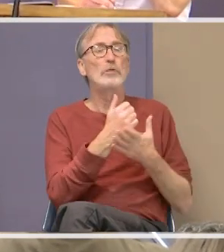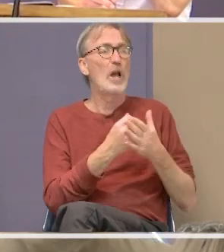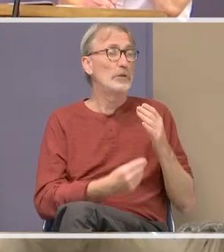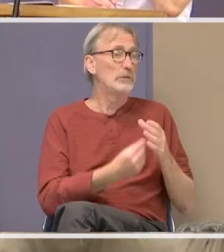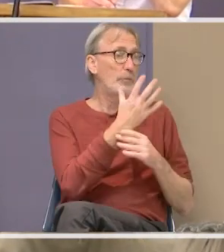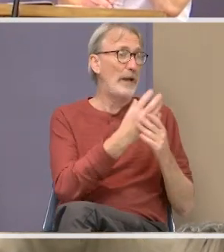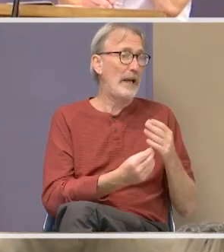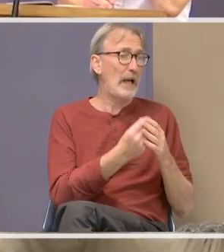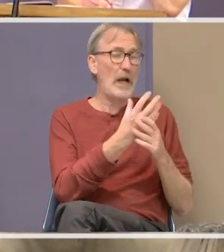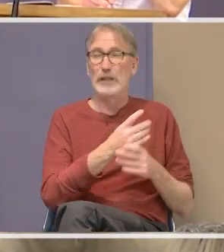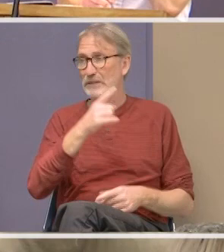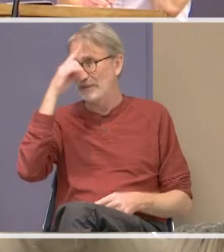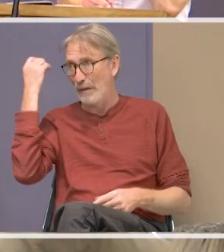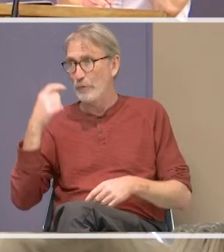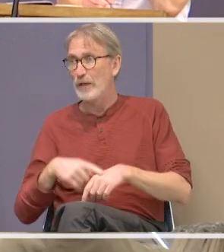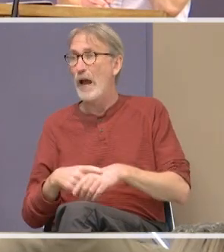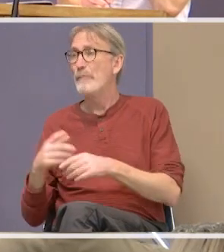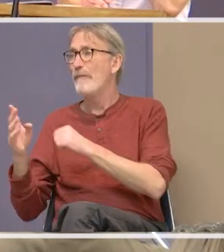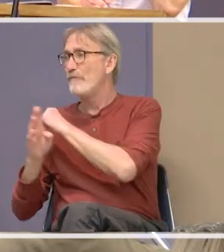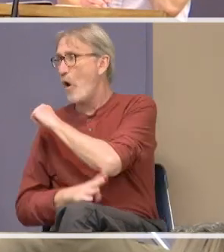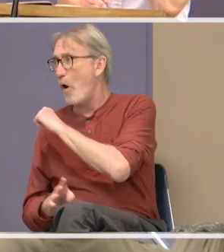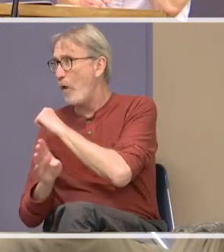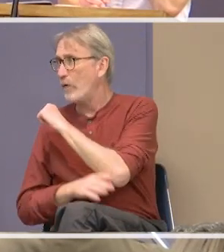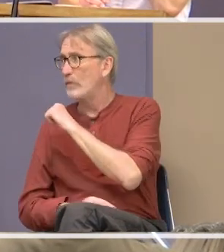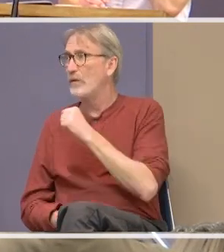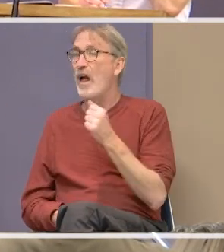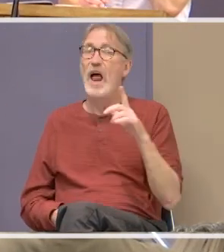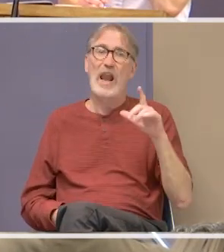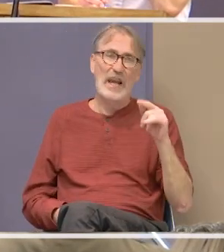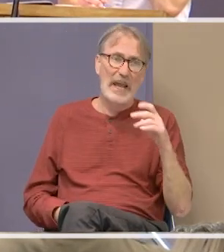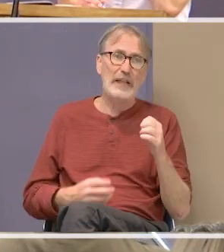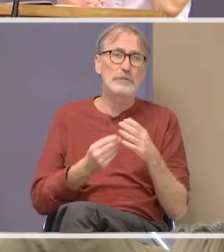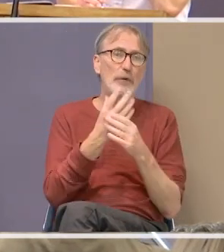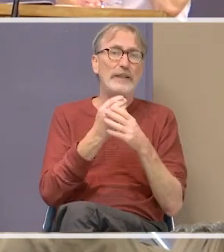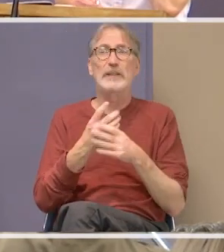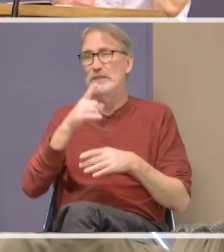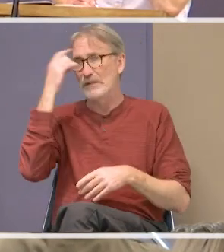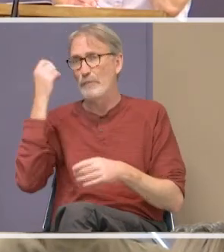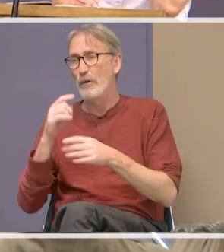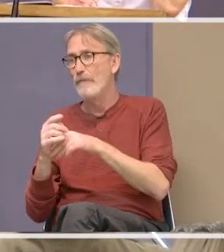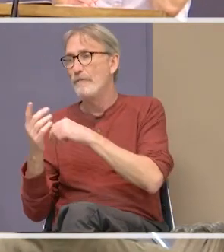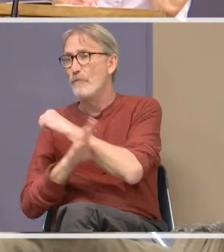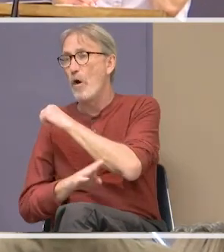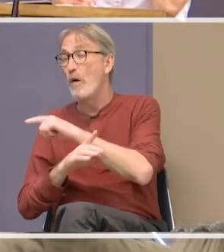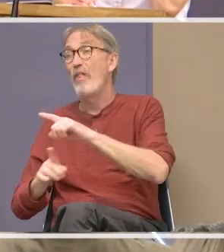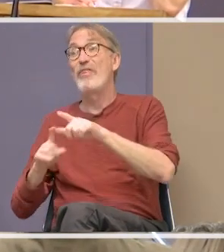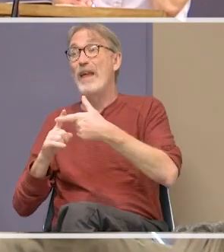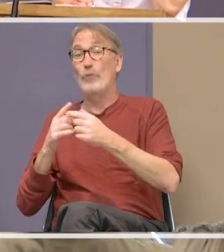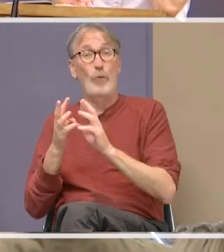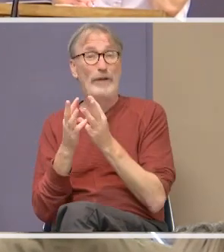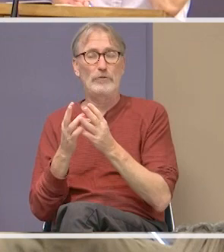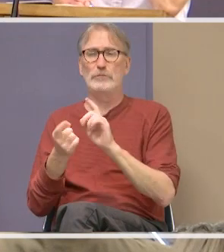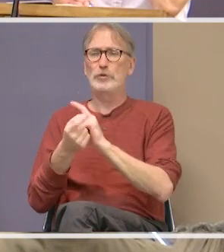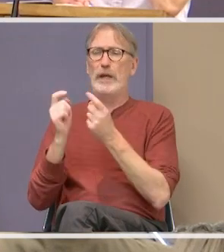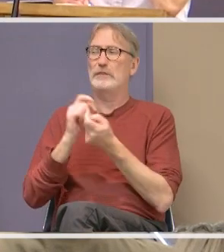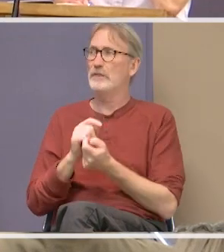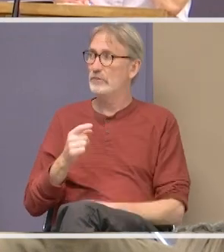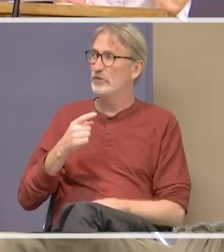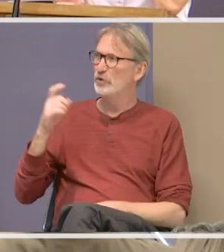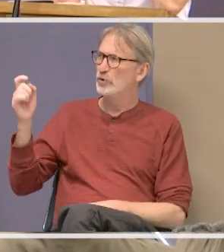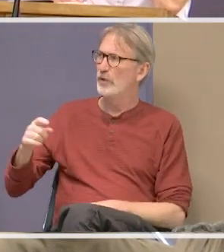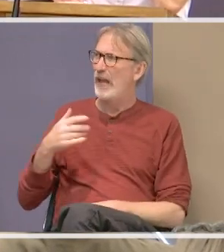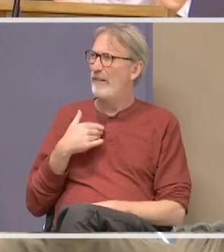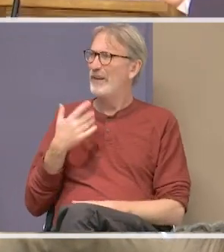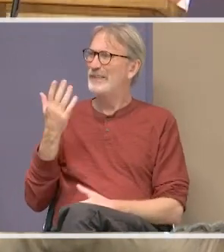spring and summer and through fall, like late spring, summer, and fall, and then the pattern totally changes. It would be good if there was